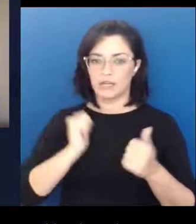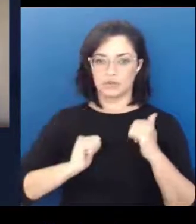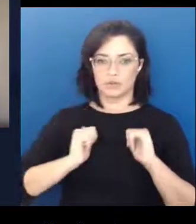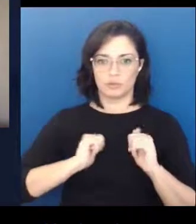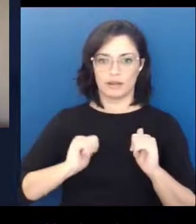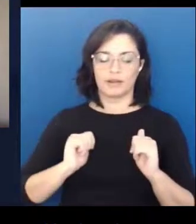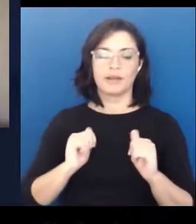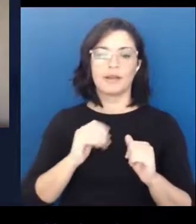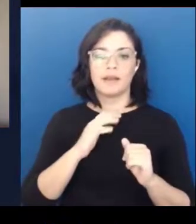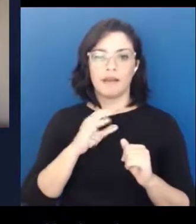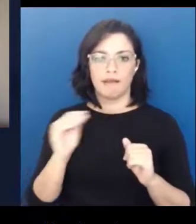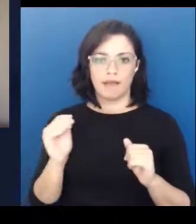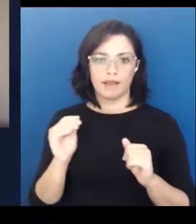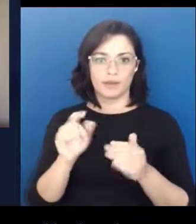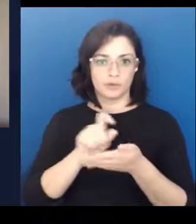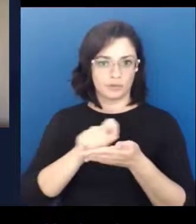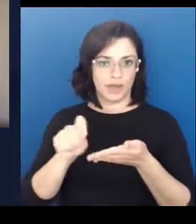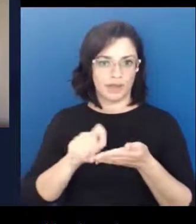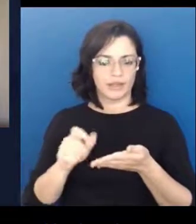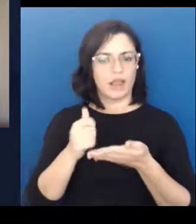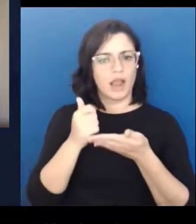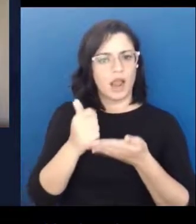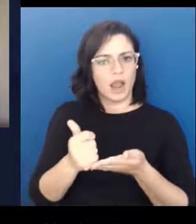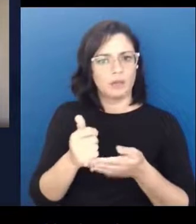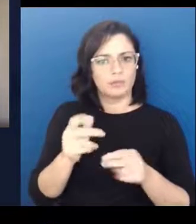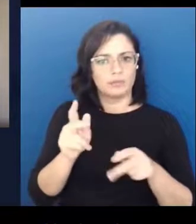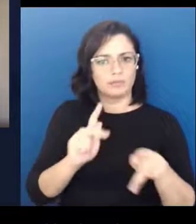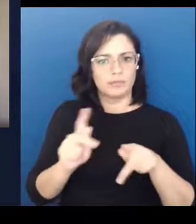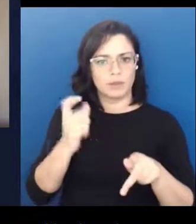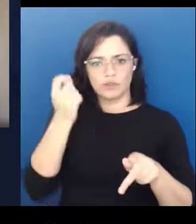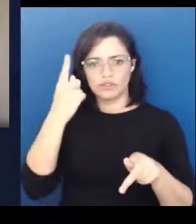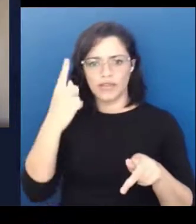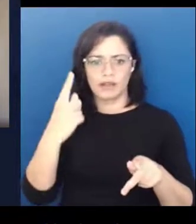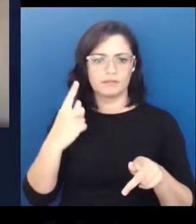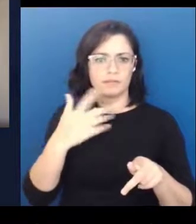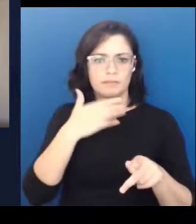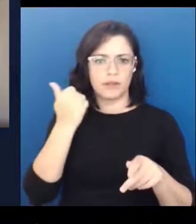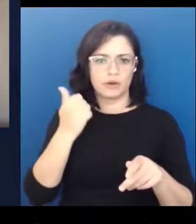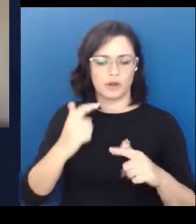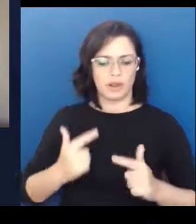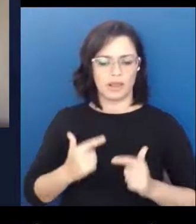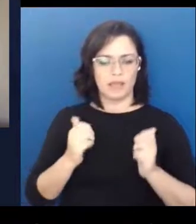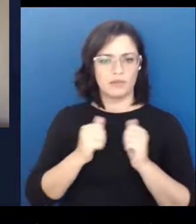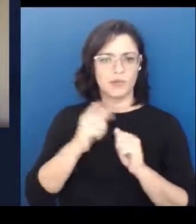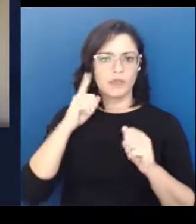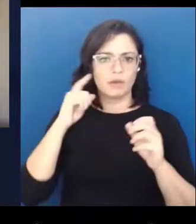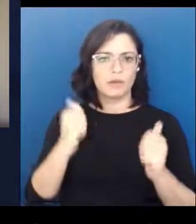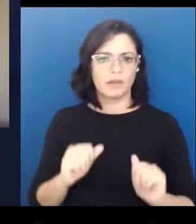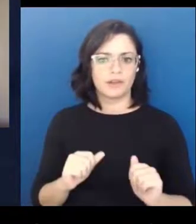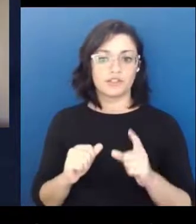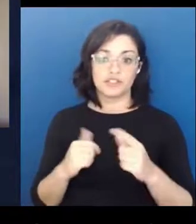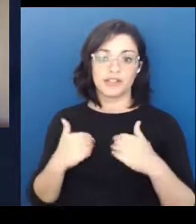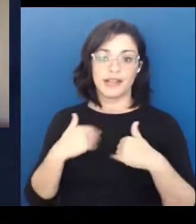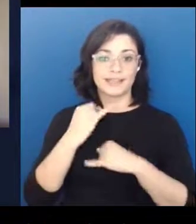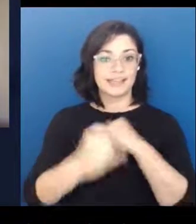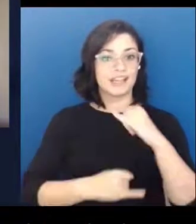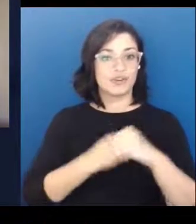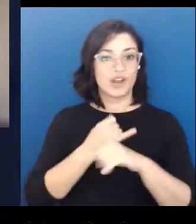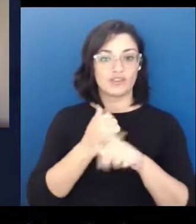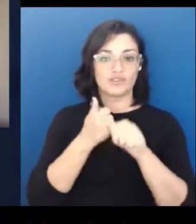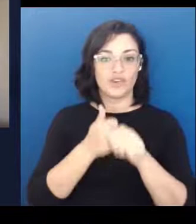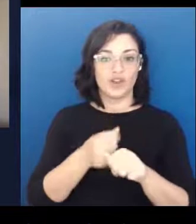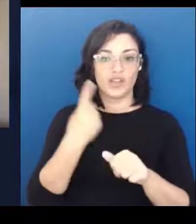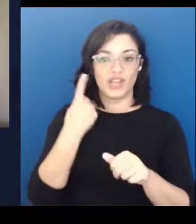better understand the life with hearing loss. Gail has an international following for her weekly articles for Hearing Health and